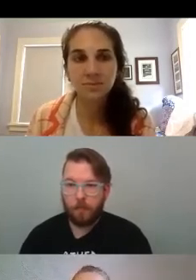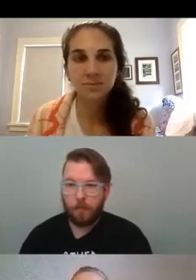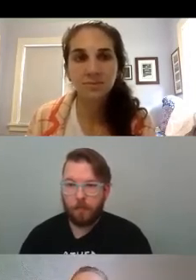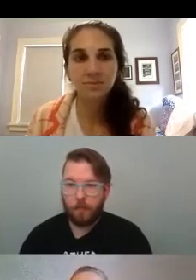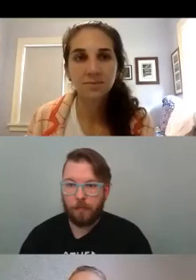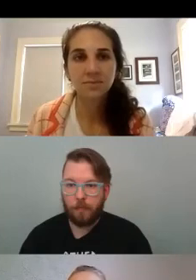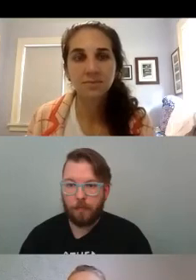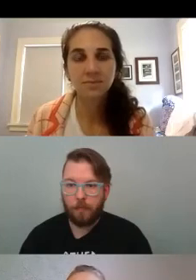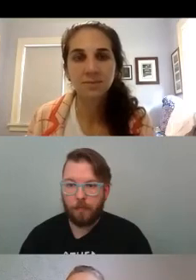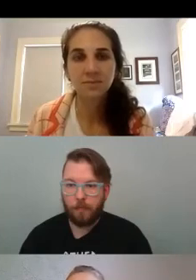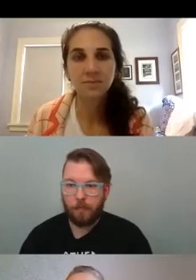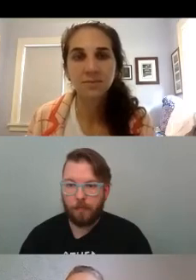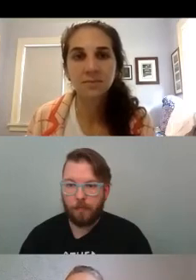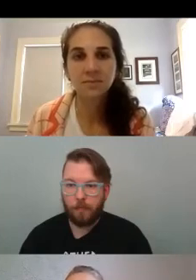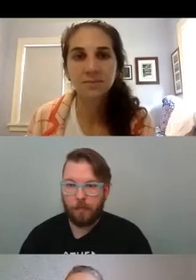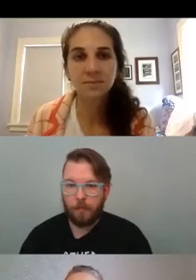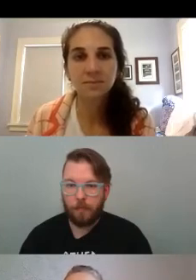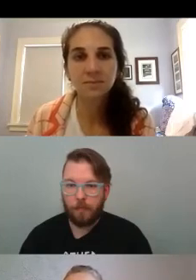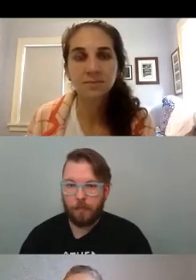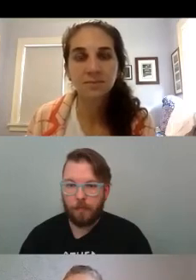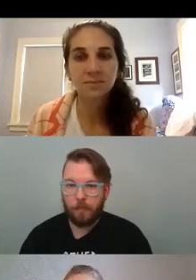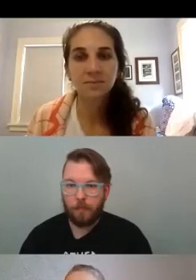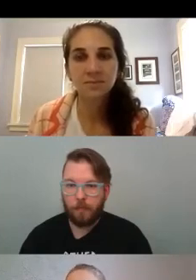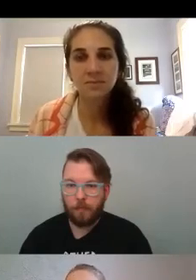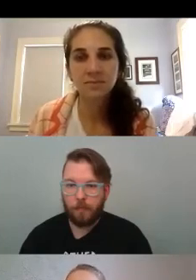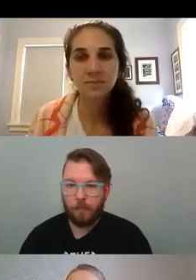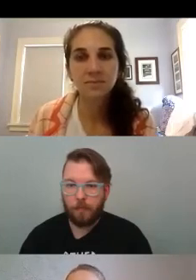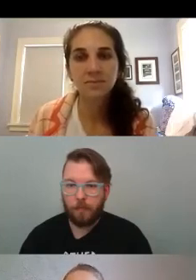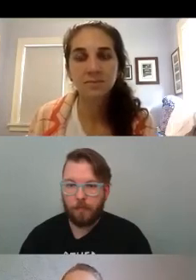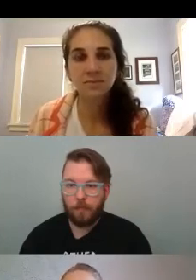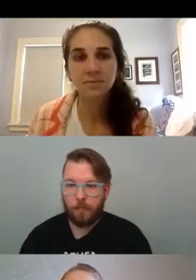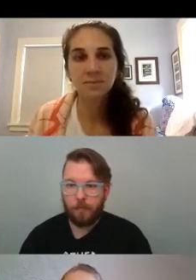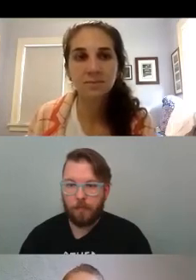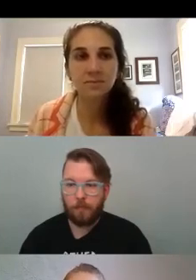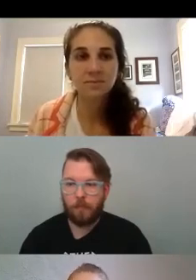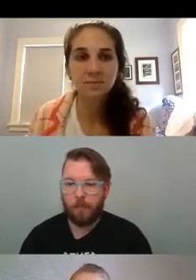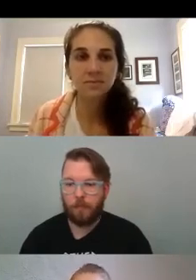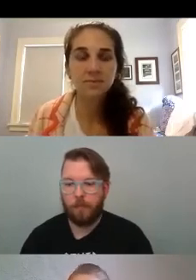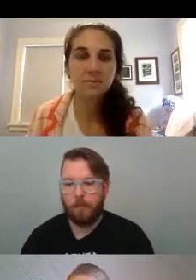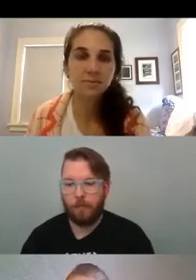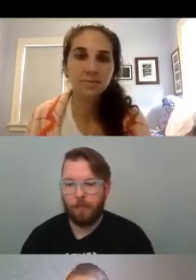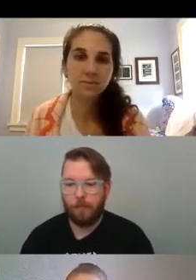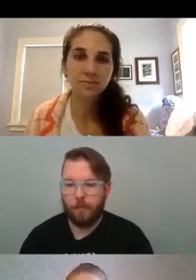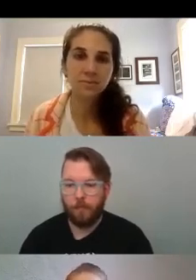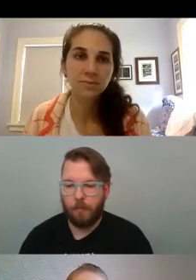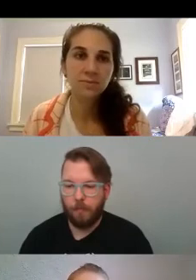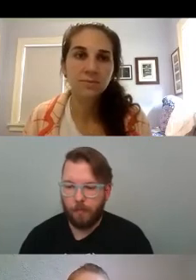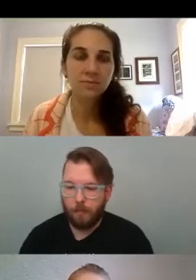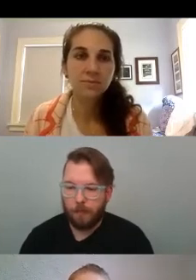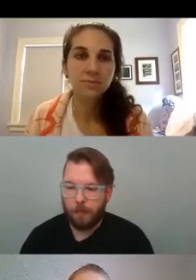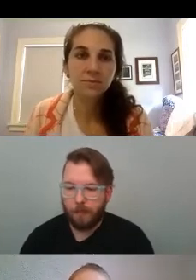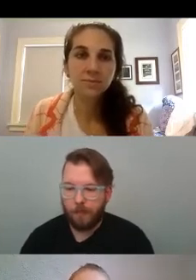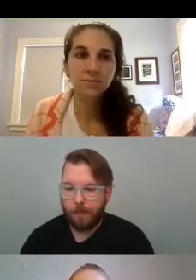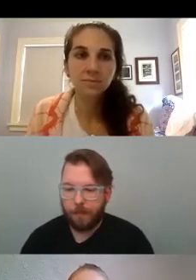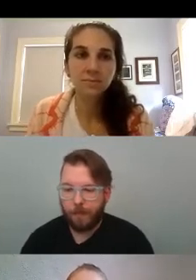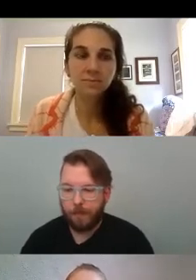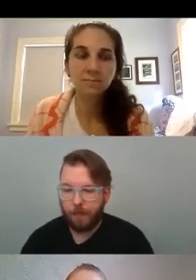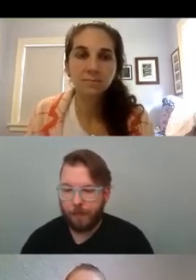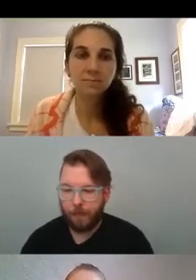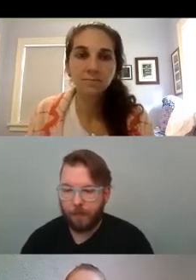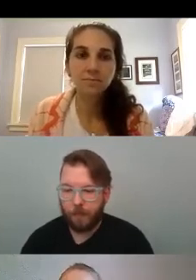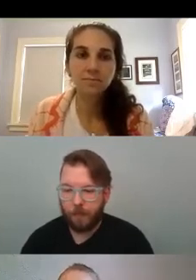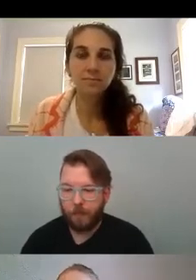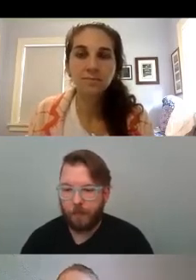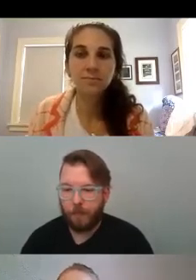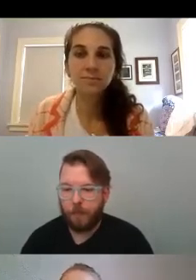the things that I started to do in about late 2016, 2018 was I